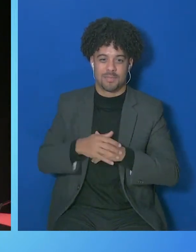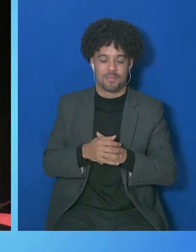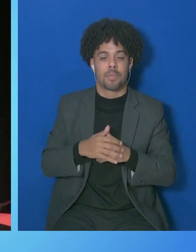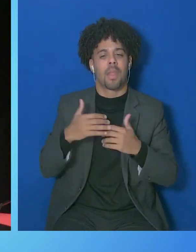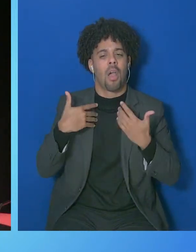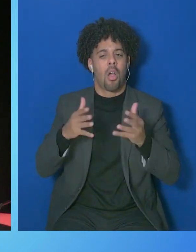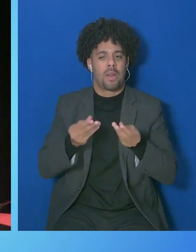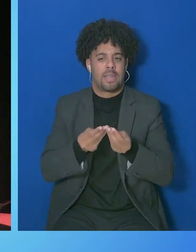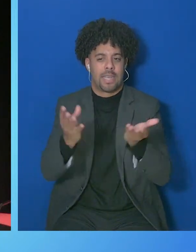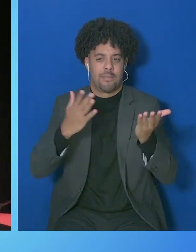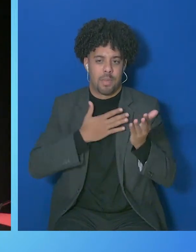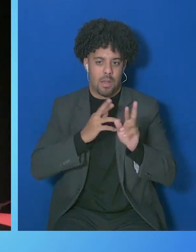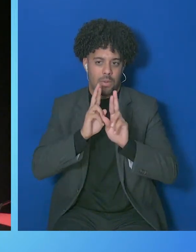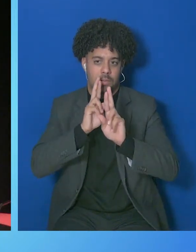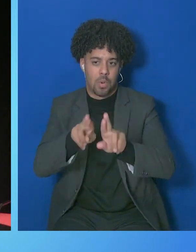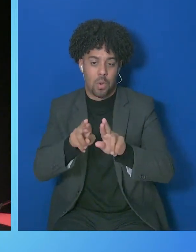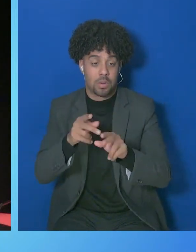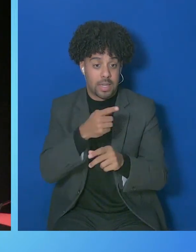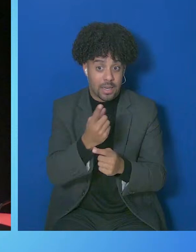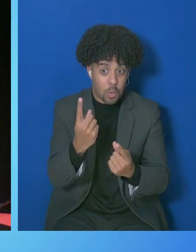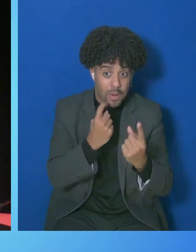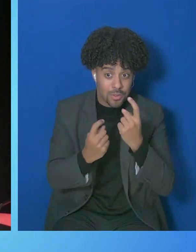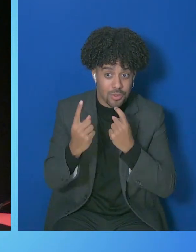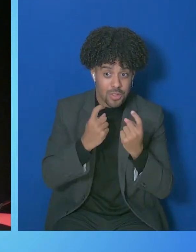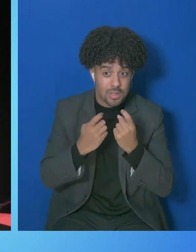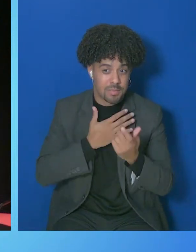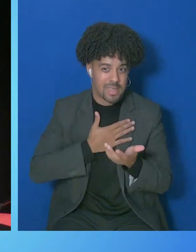any questions, please let me know.